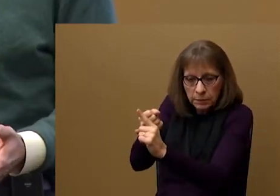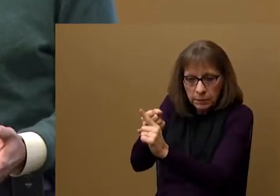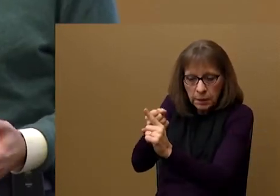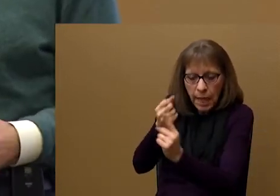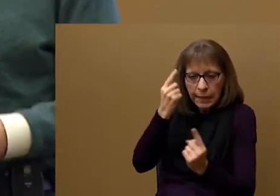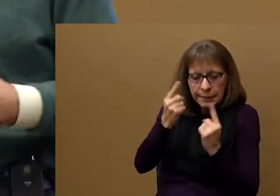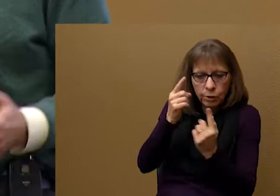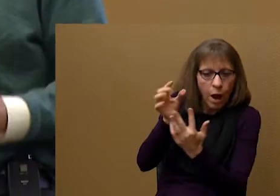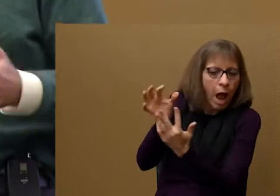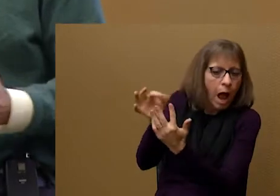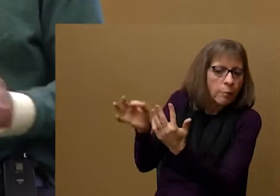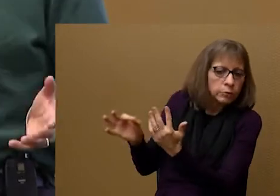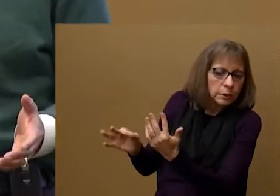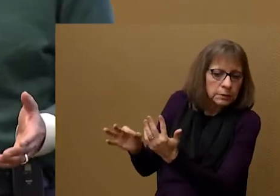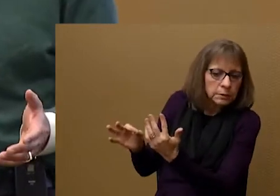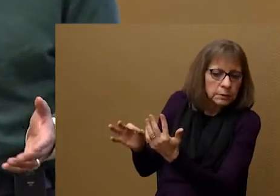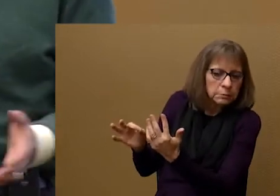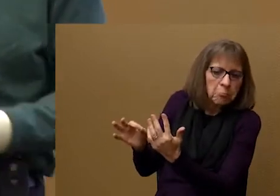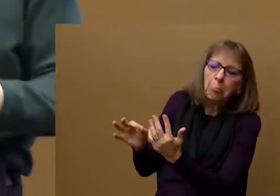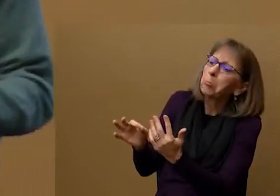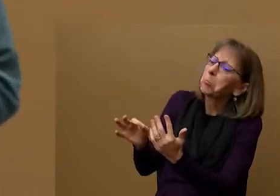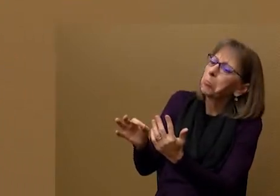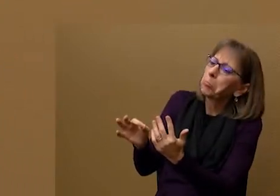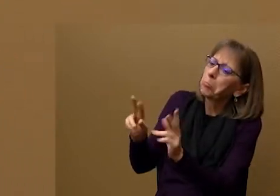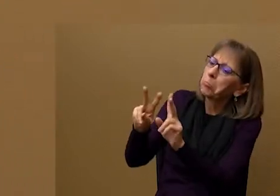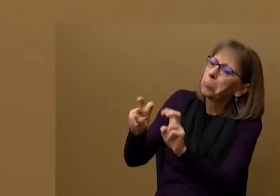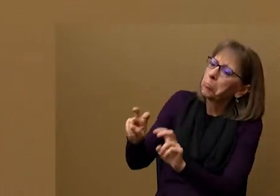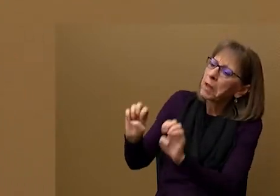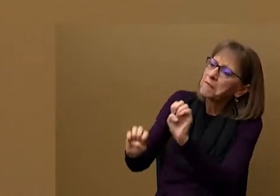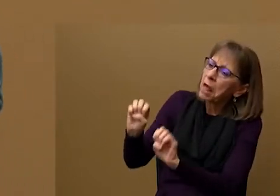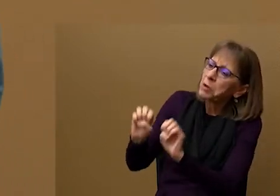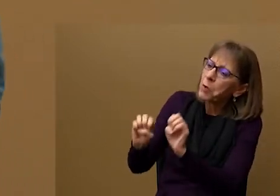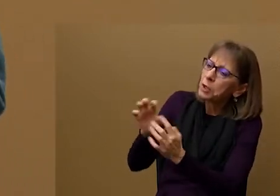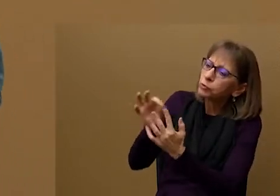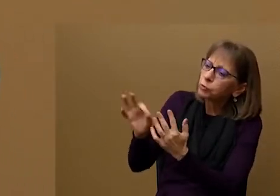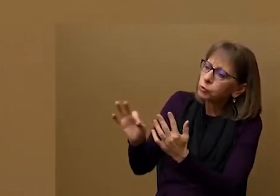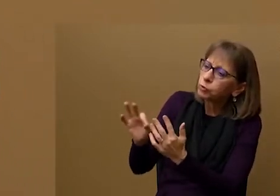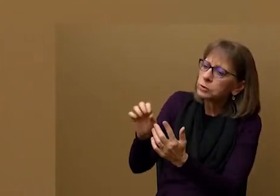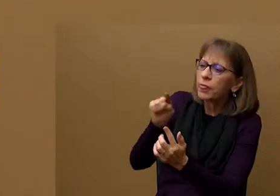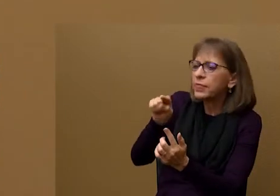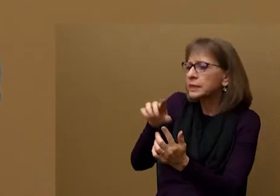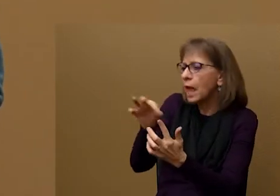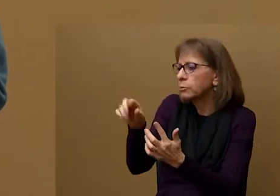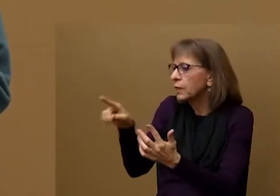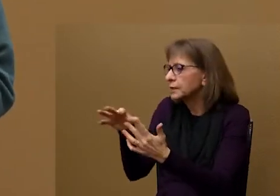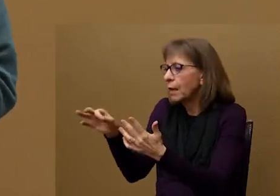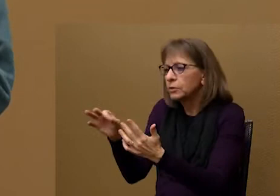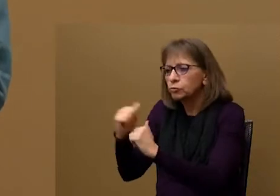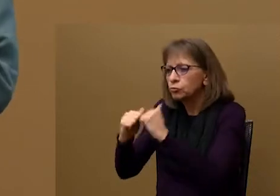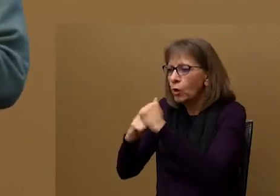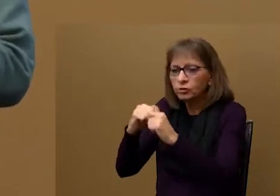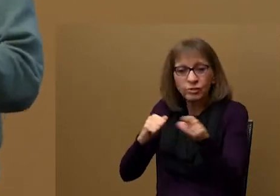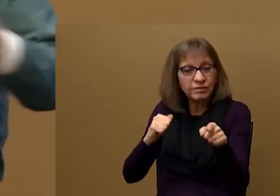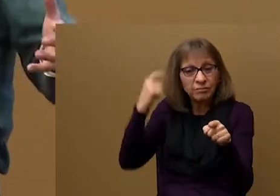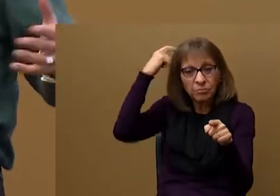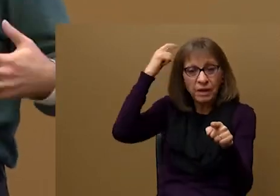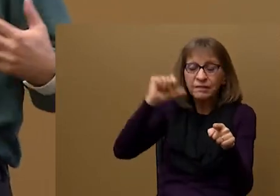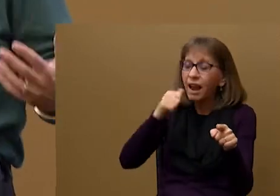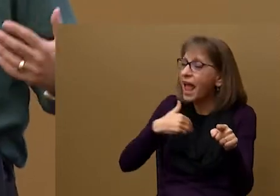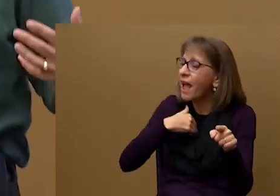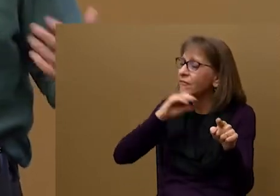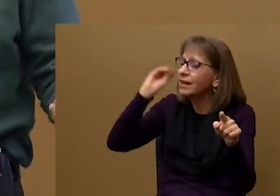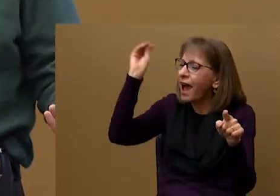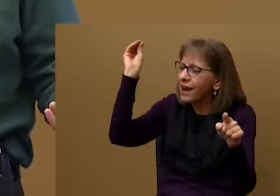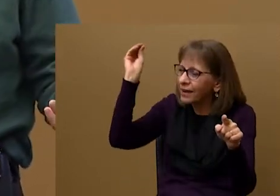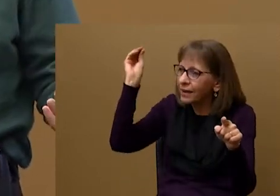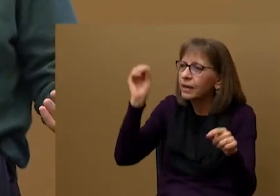of the problem, considering options, evaluating options, choosing between options. That structure isn't